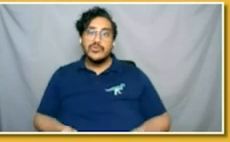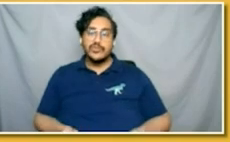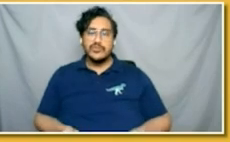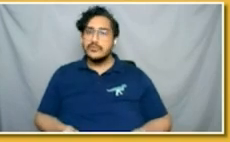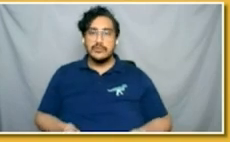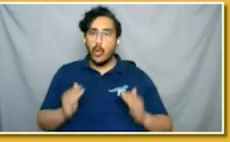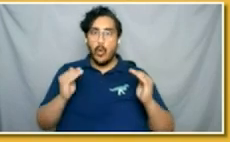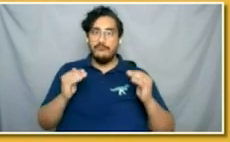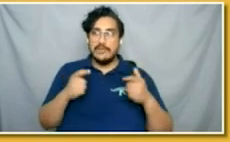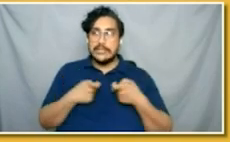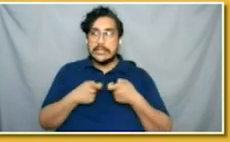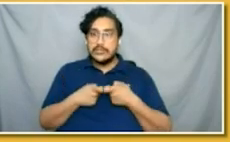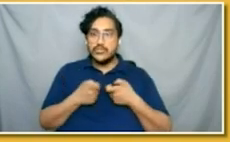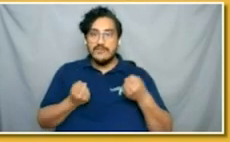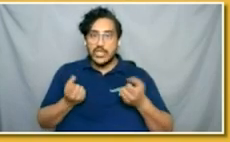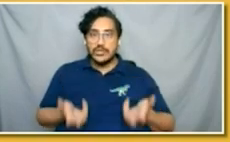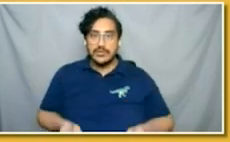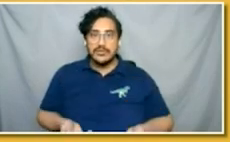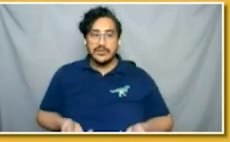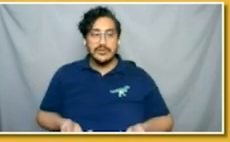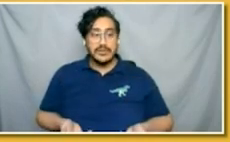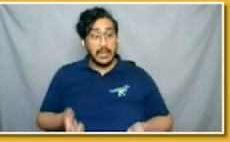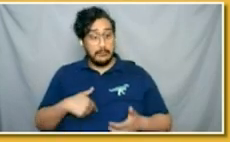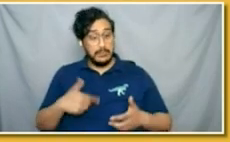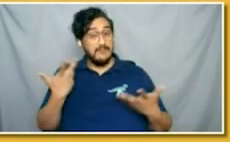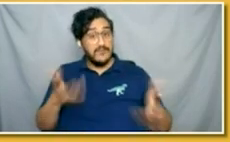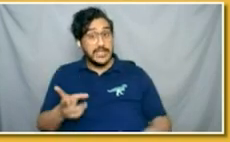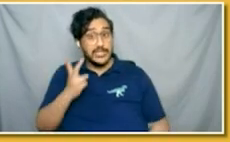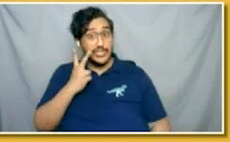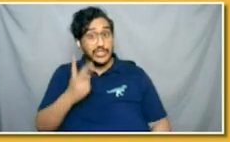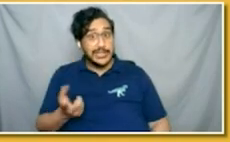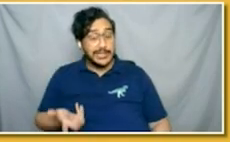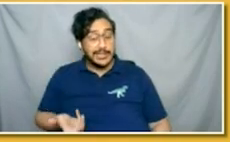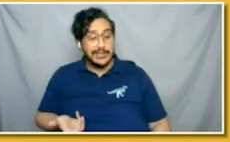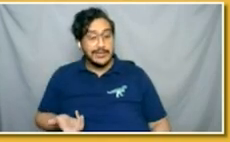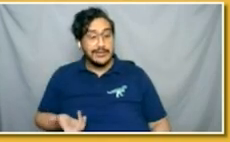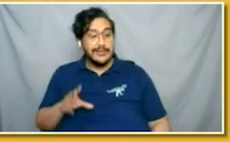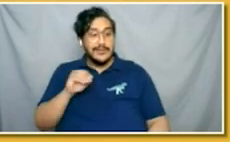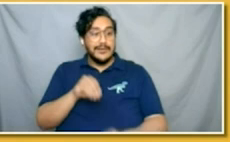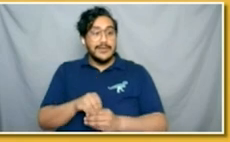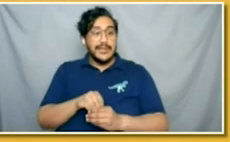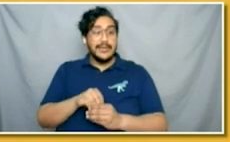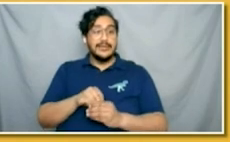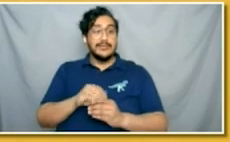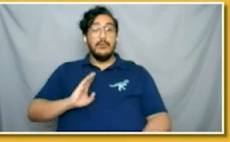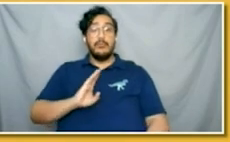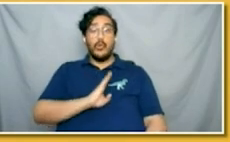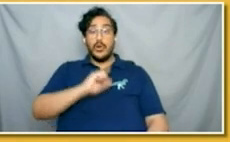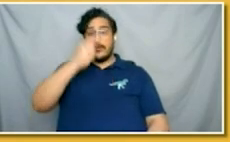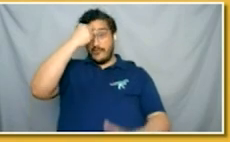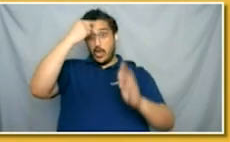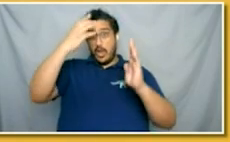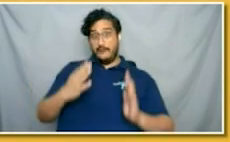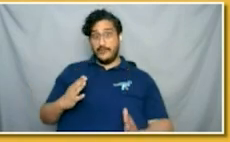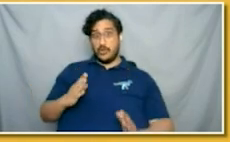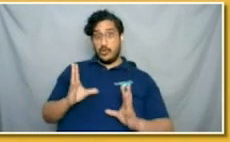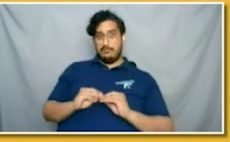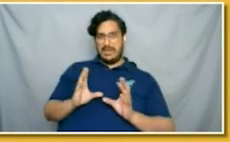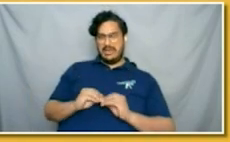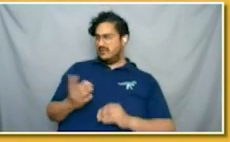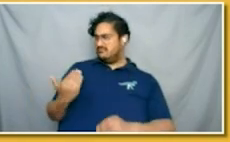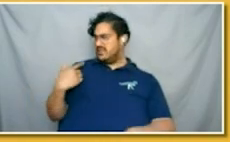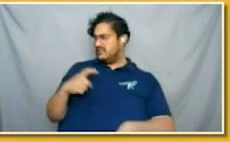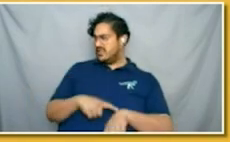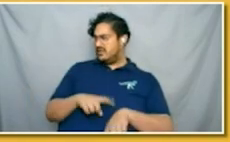vehicles, which I did see in the Postal Board of Governors meeting, the last one they had on the 8th or something. It looked like that's